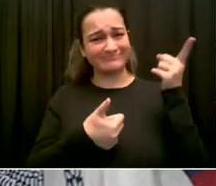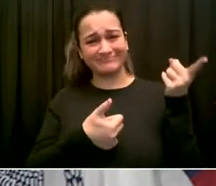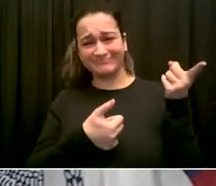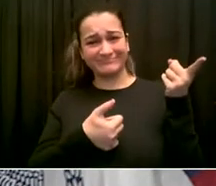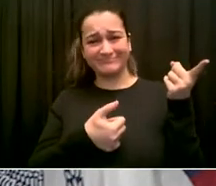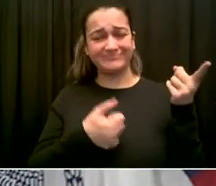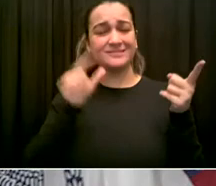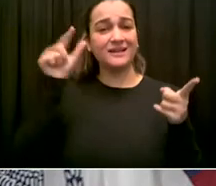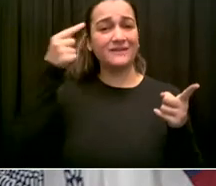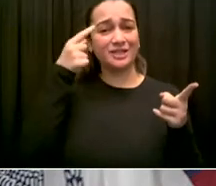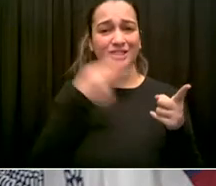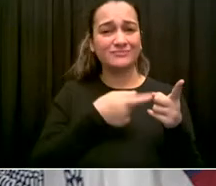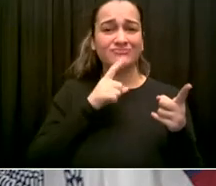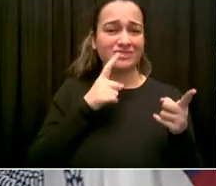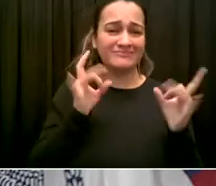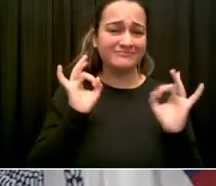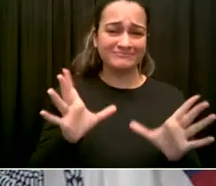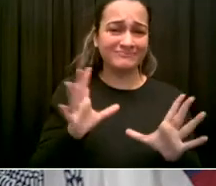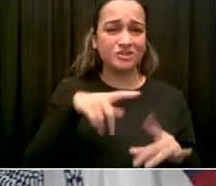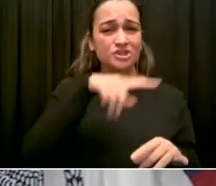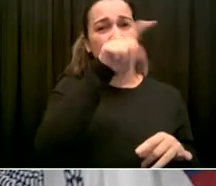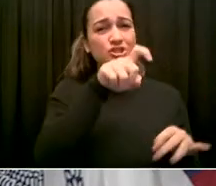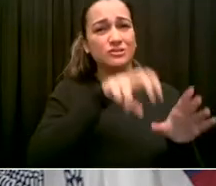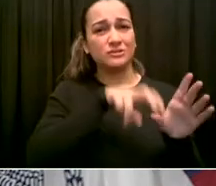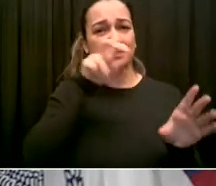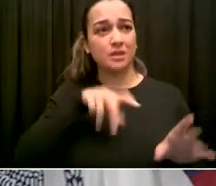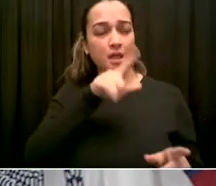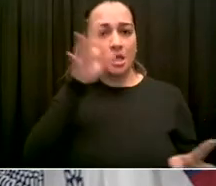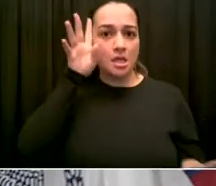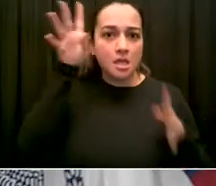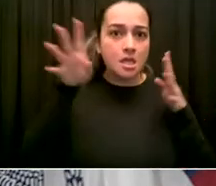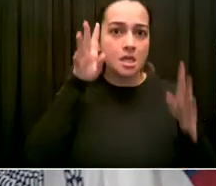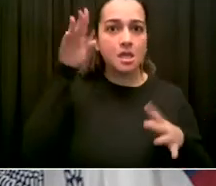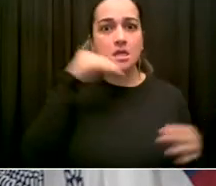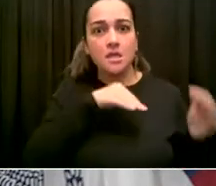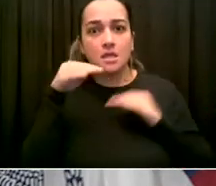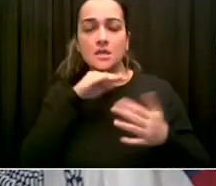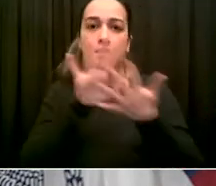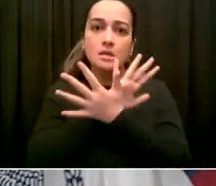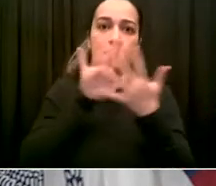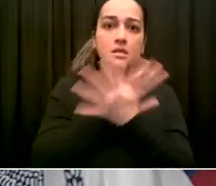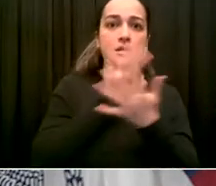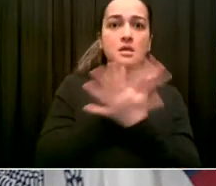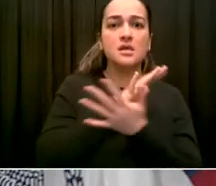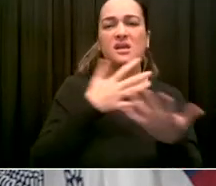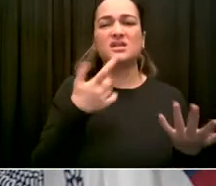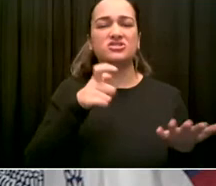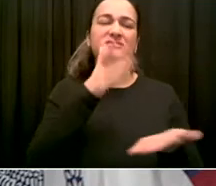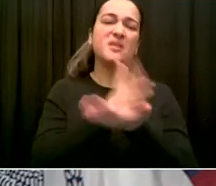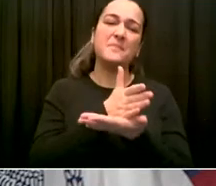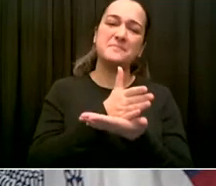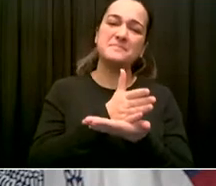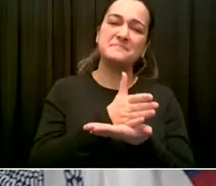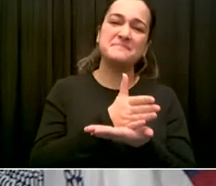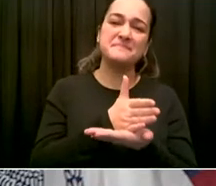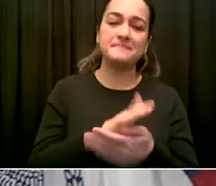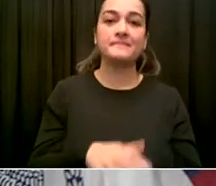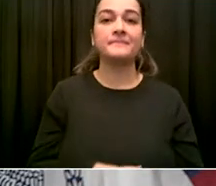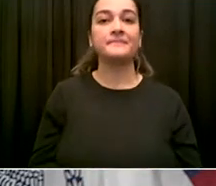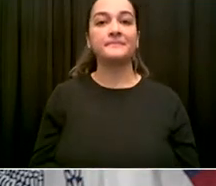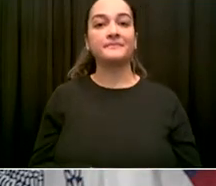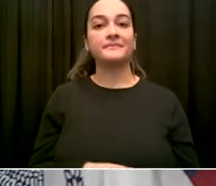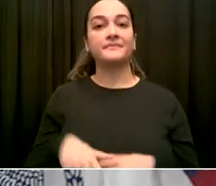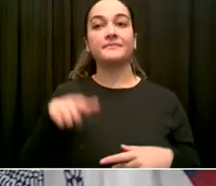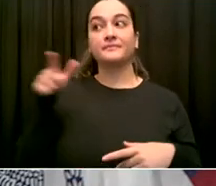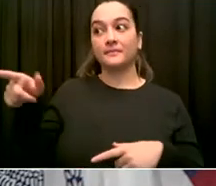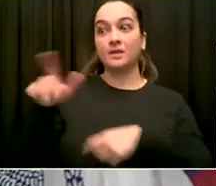the coronavirus. But I think that I have a lot of faith that the legislature and the assembly will, you know, they will figure out the timing that makes sense. They've